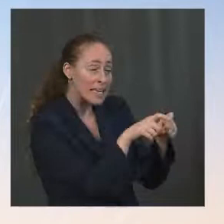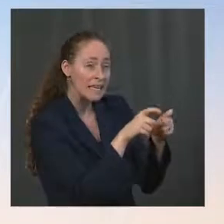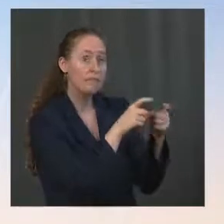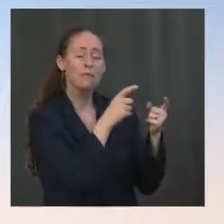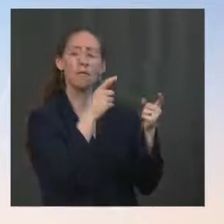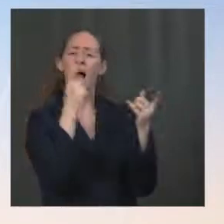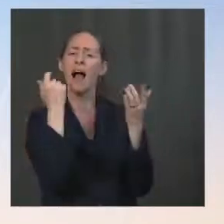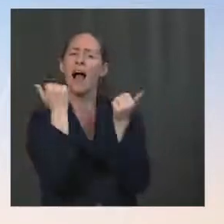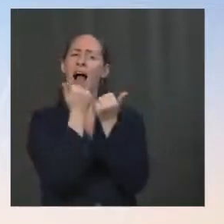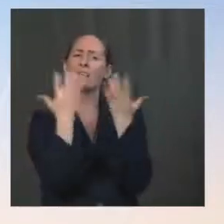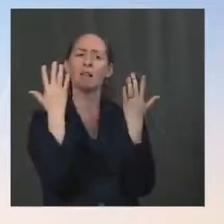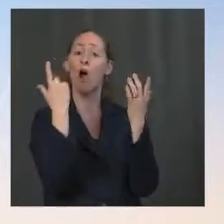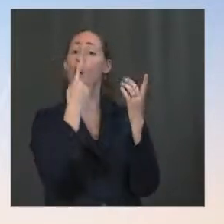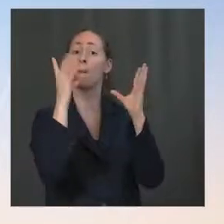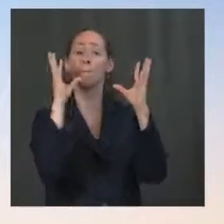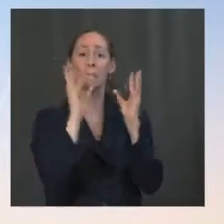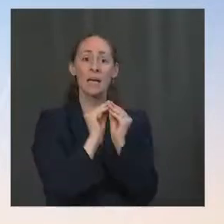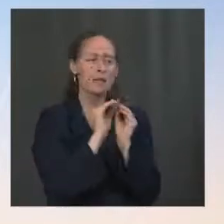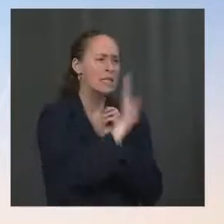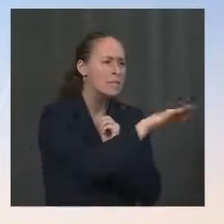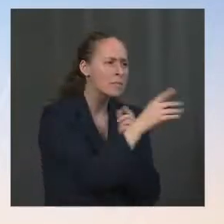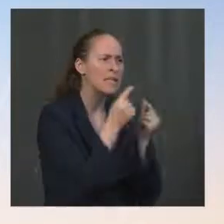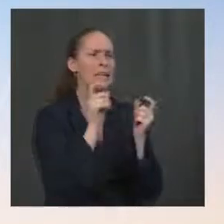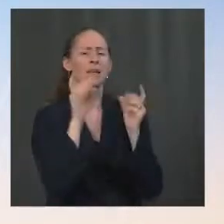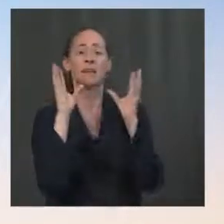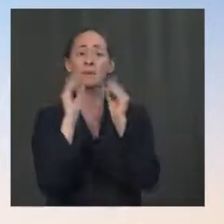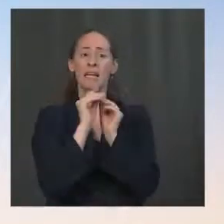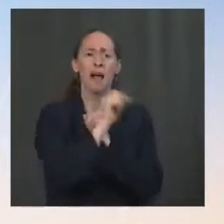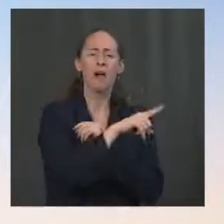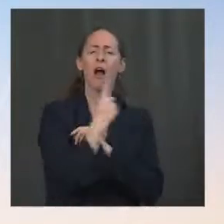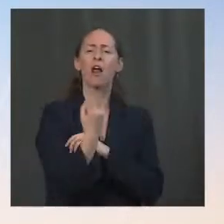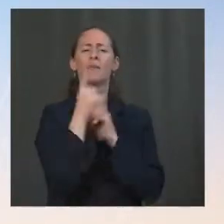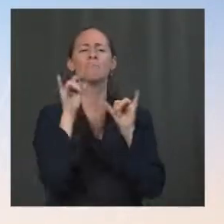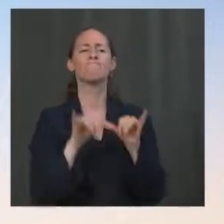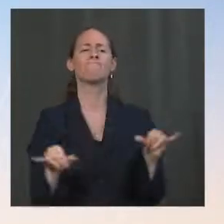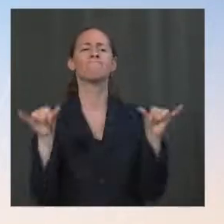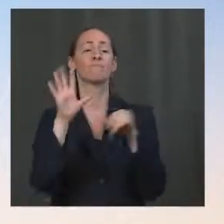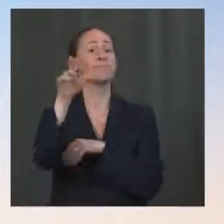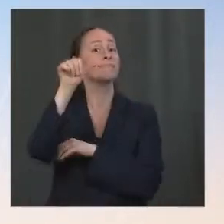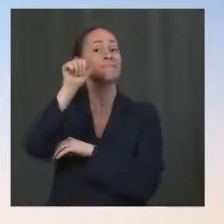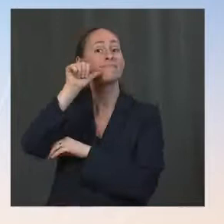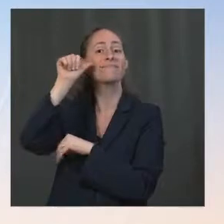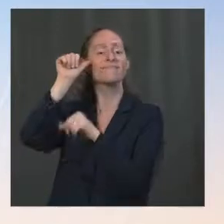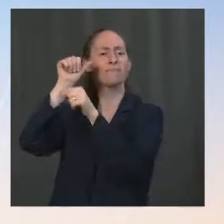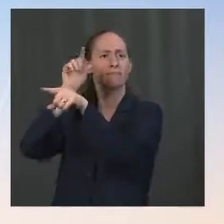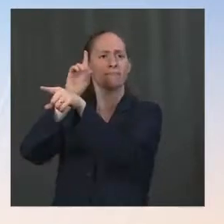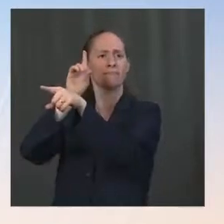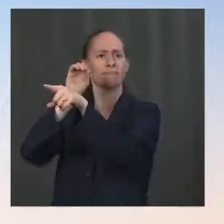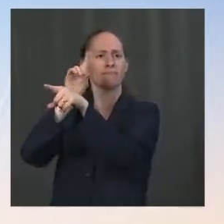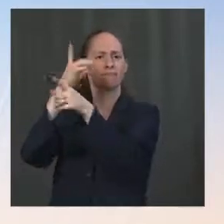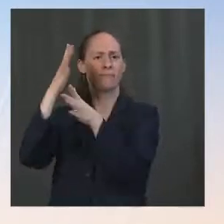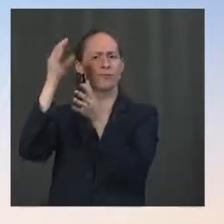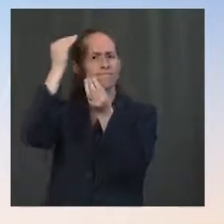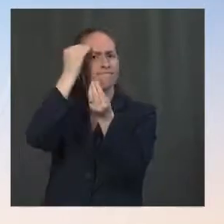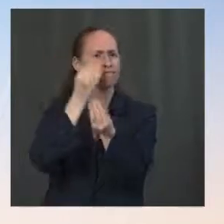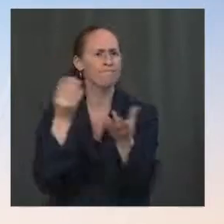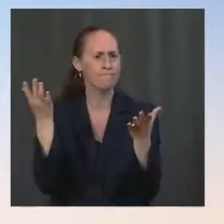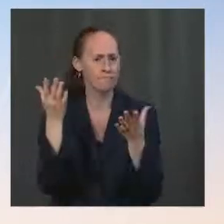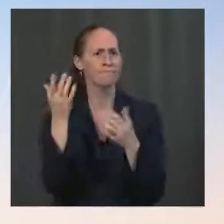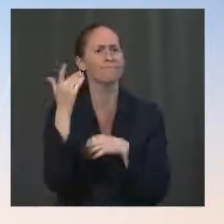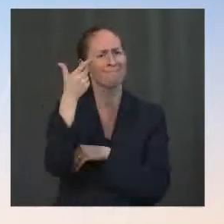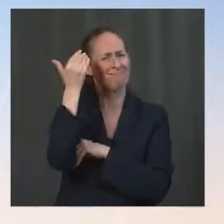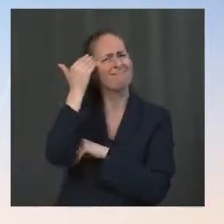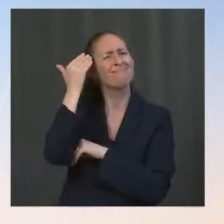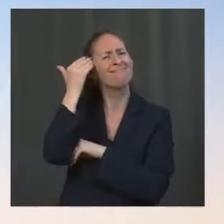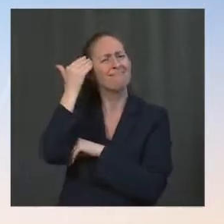I would also note something that was said yesterday at the Department of Defense briefing, which is that they know and this is why the